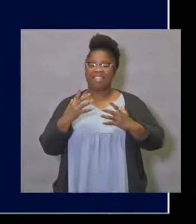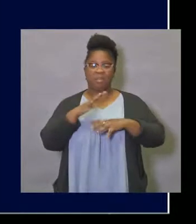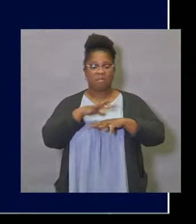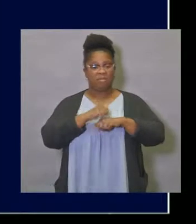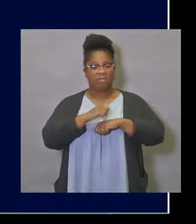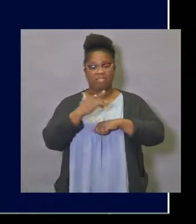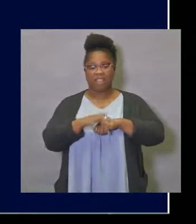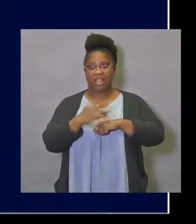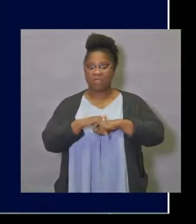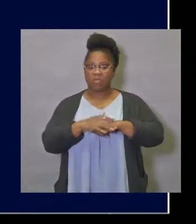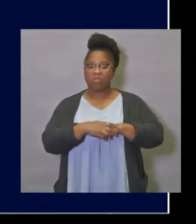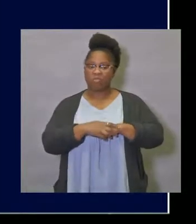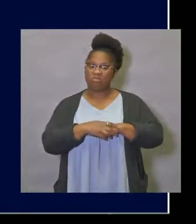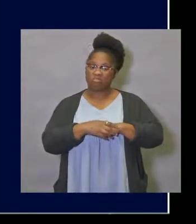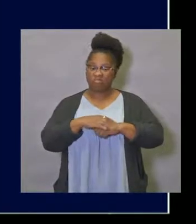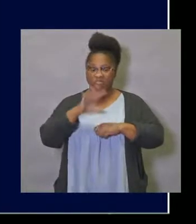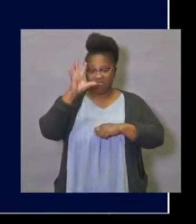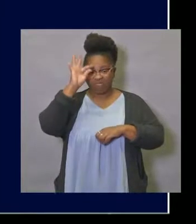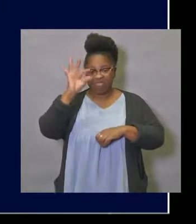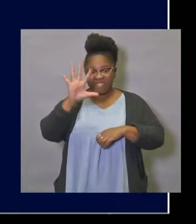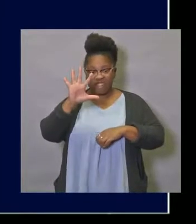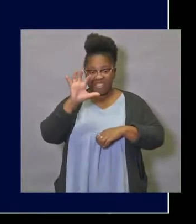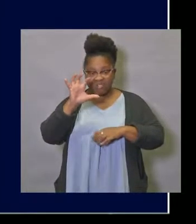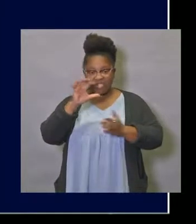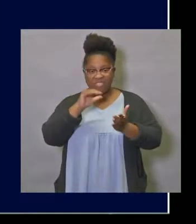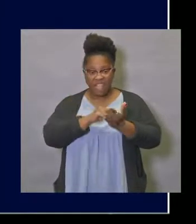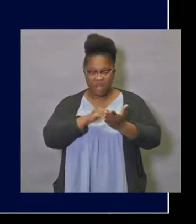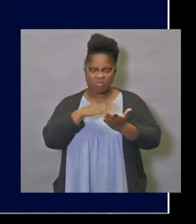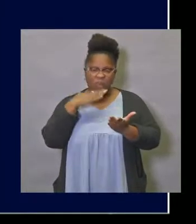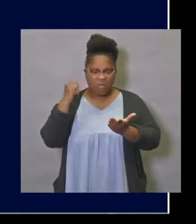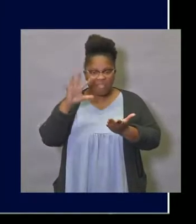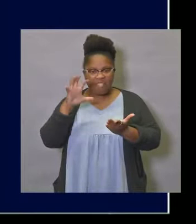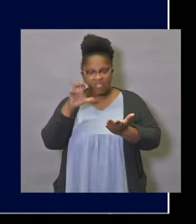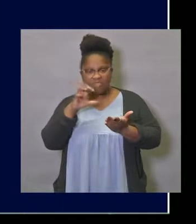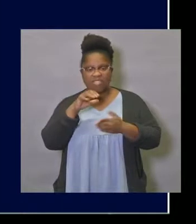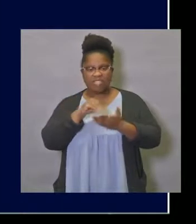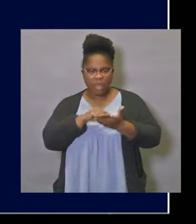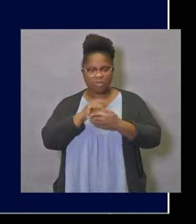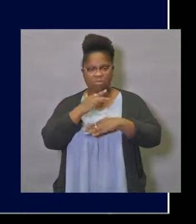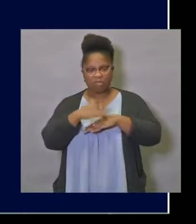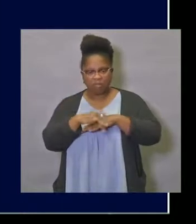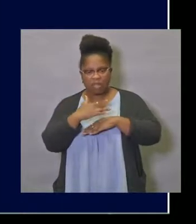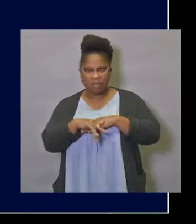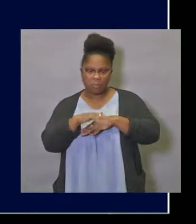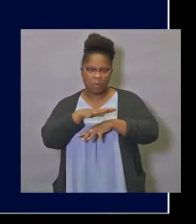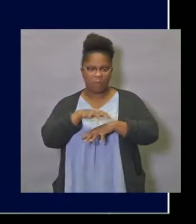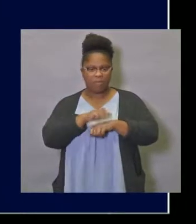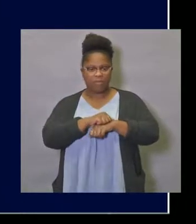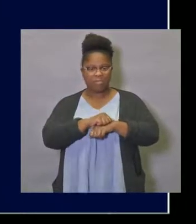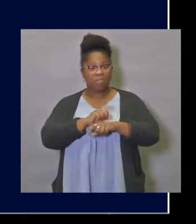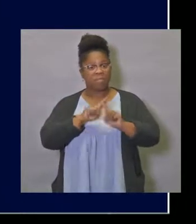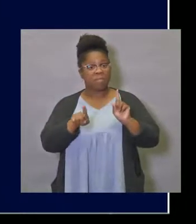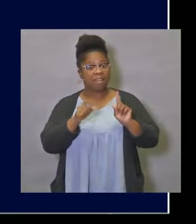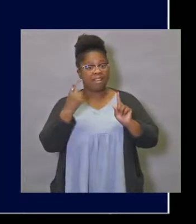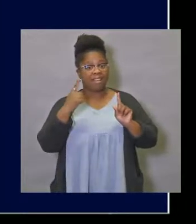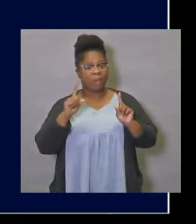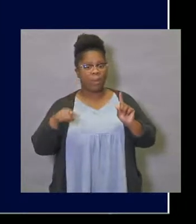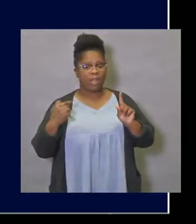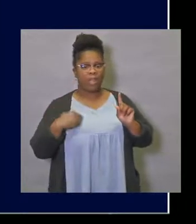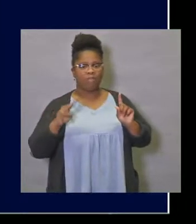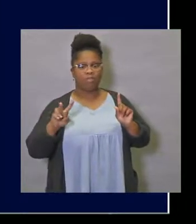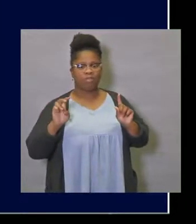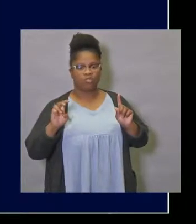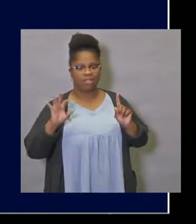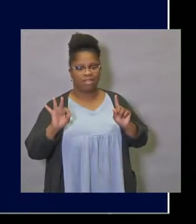almost 500,000 appointment slots that are available this week, and we only had enough doses for 209,000